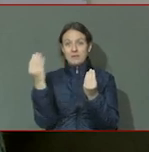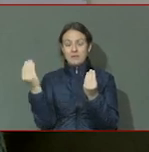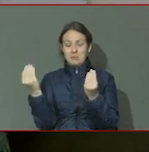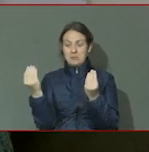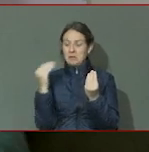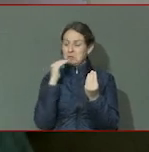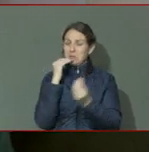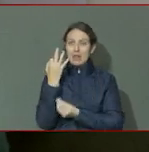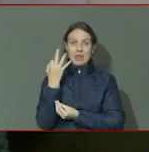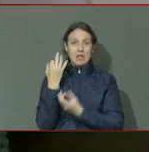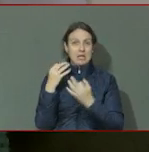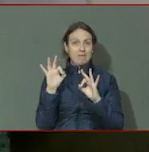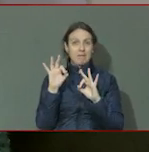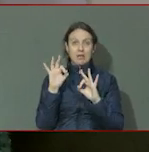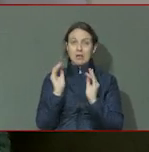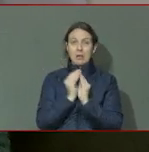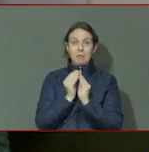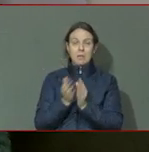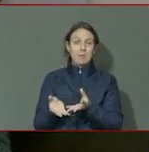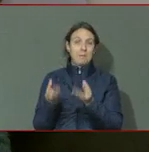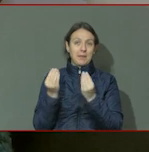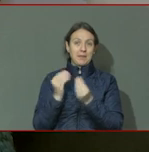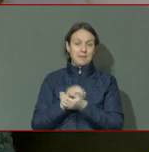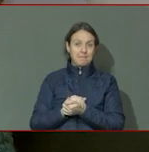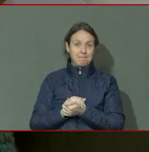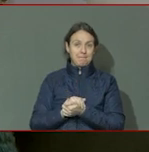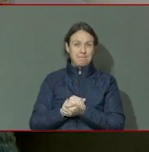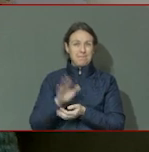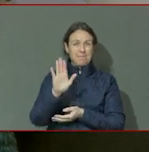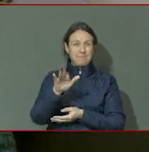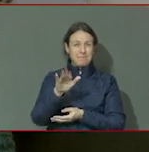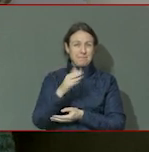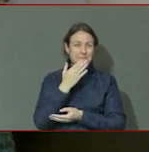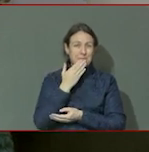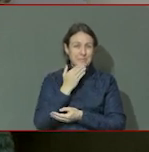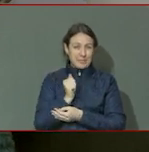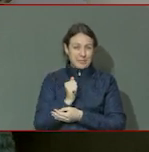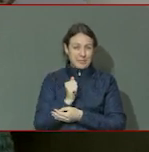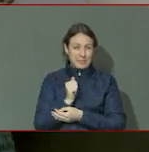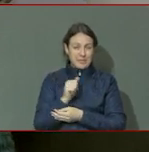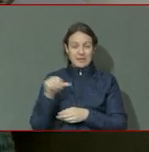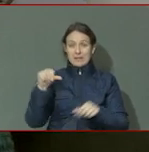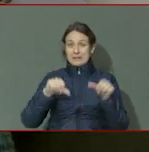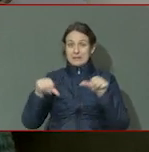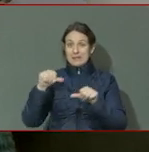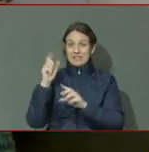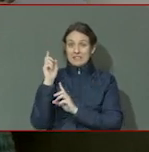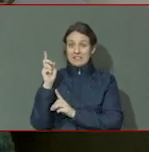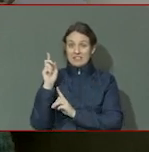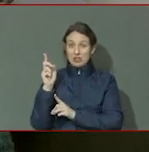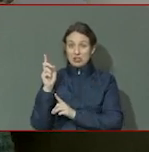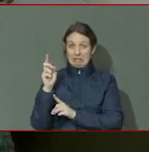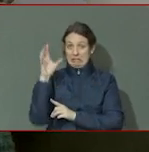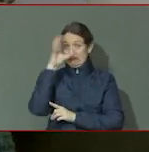8. Okay, so, but now, please, a science teacher is not a good